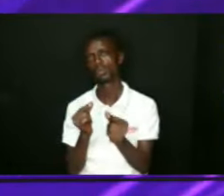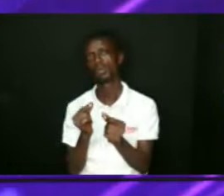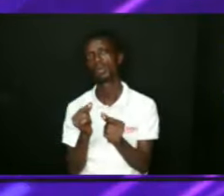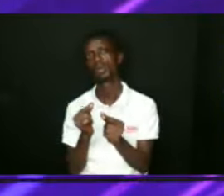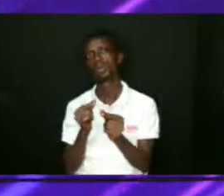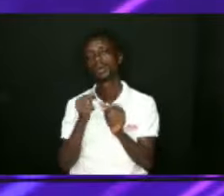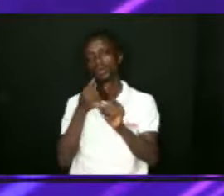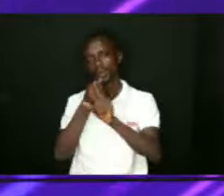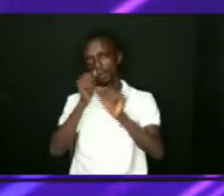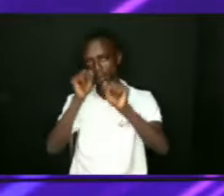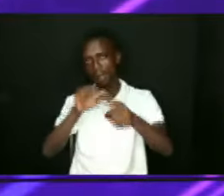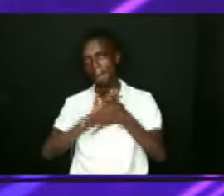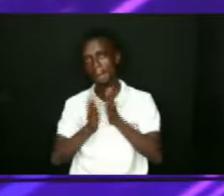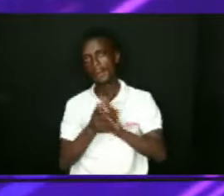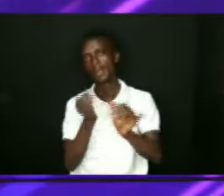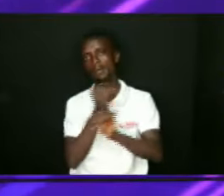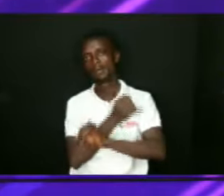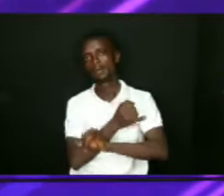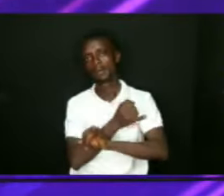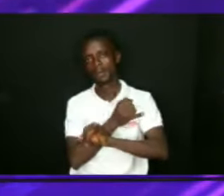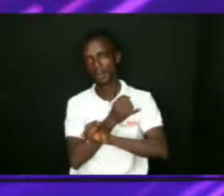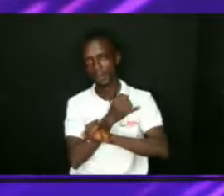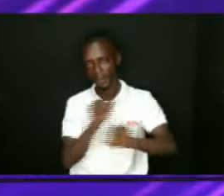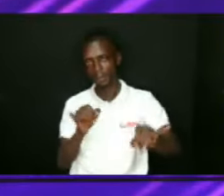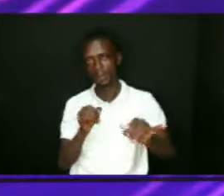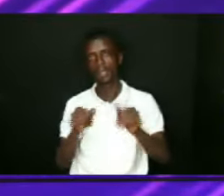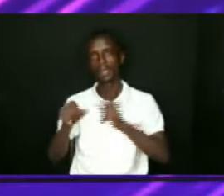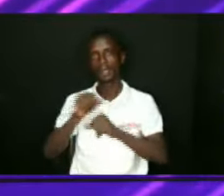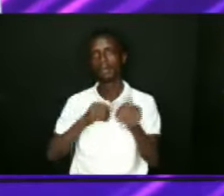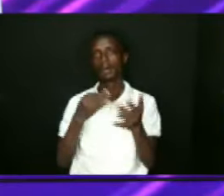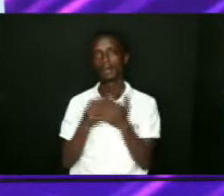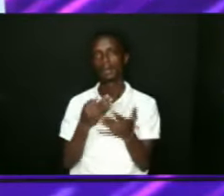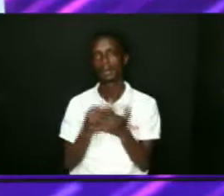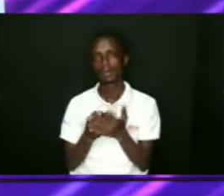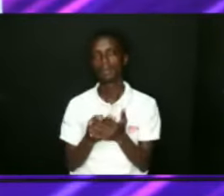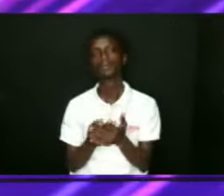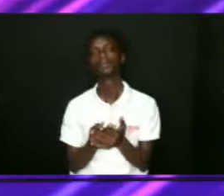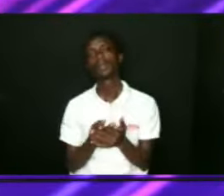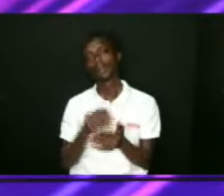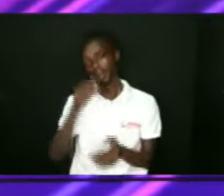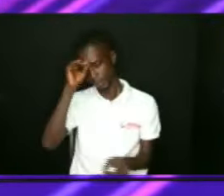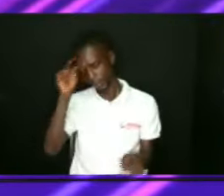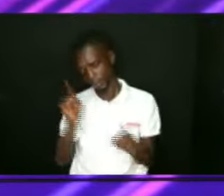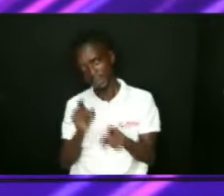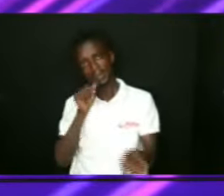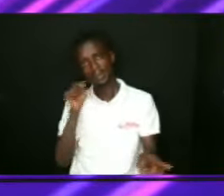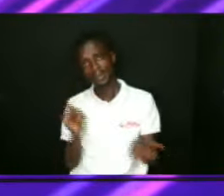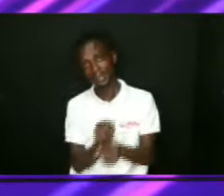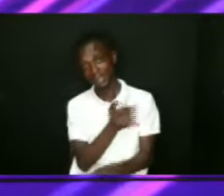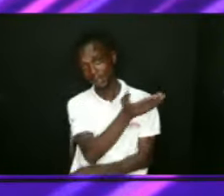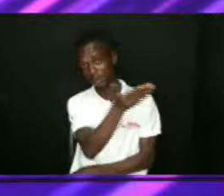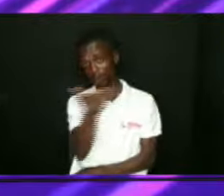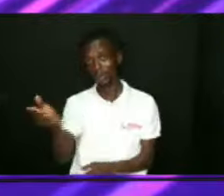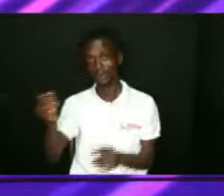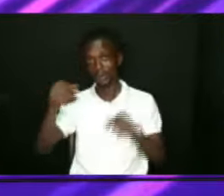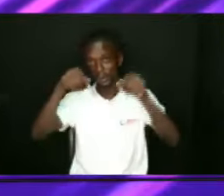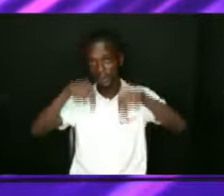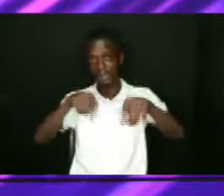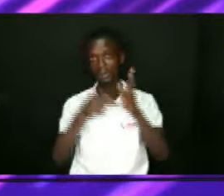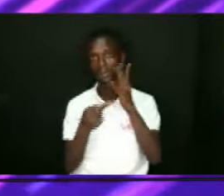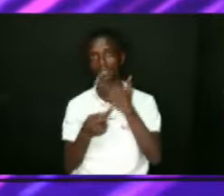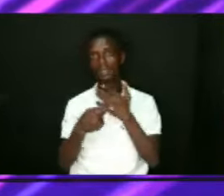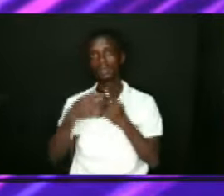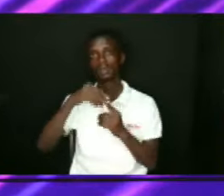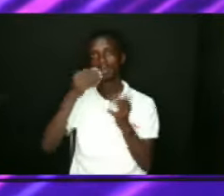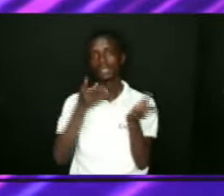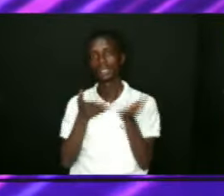little you can become financially independent. Beloved, the special service with the chairman of the